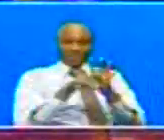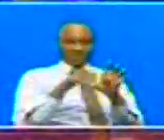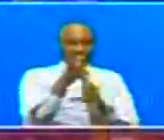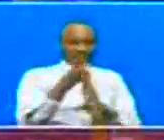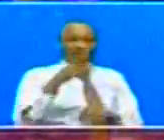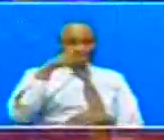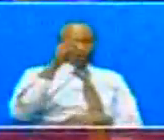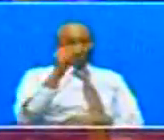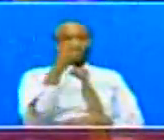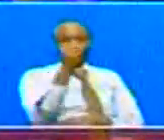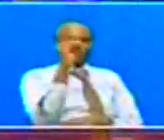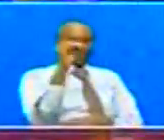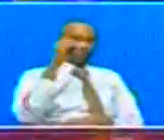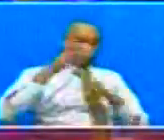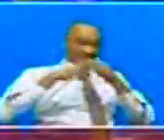P.O. Box